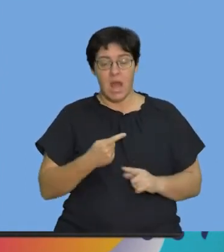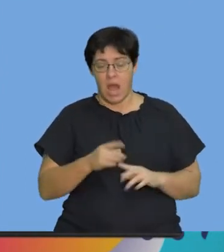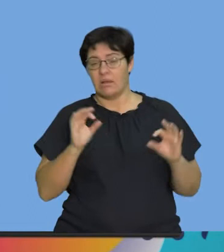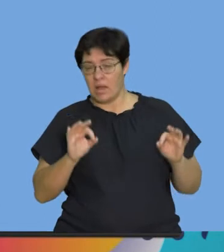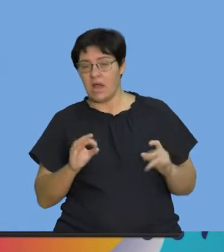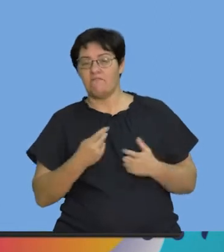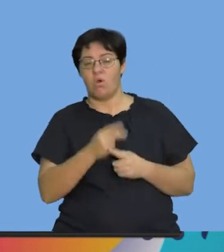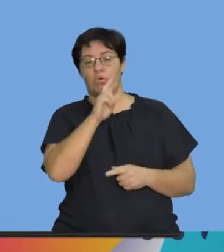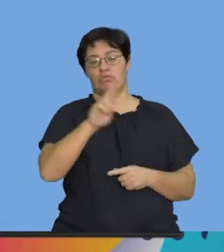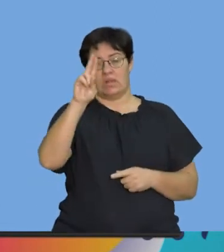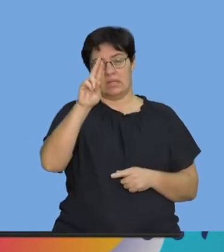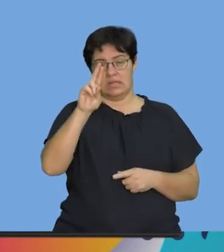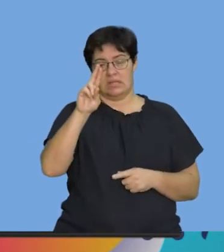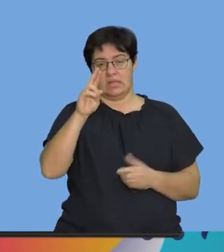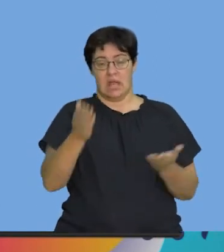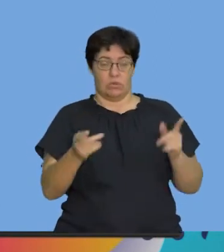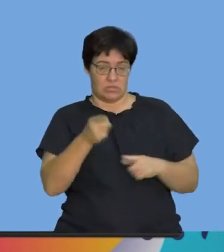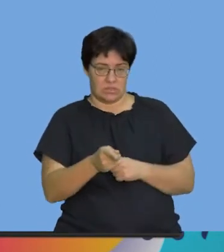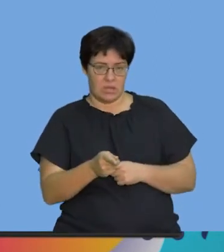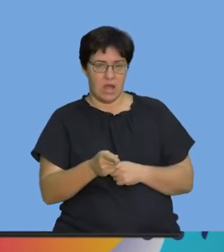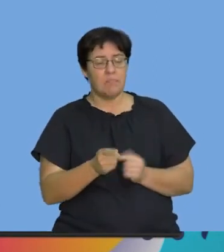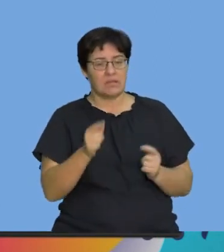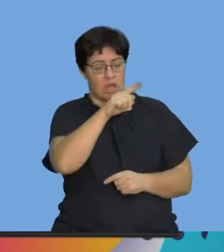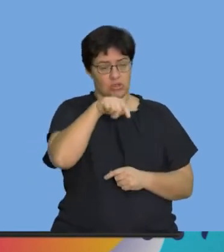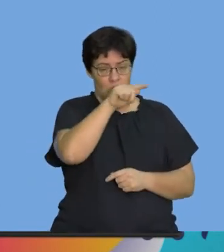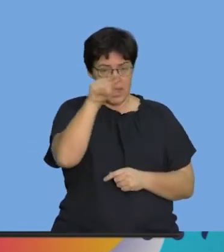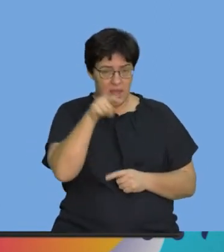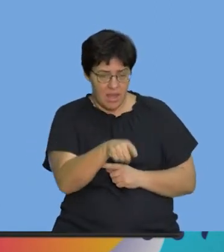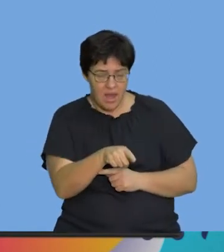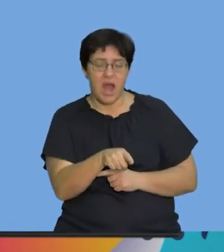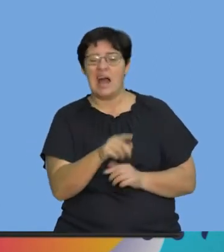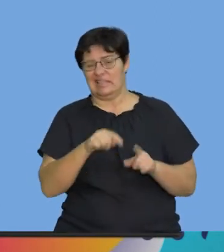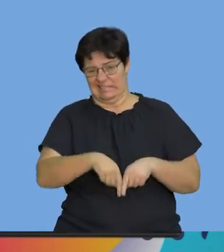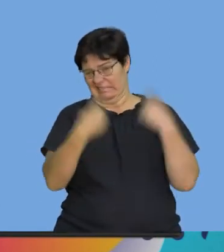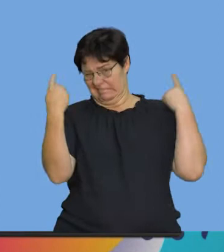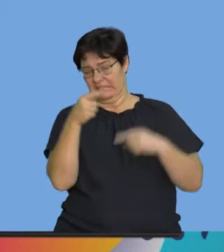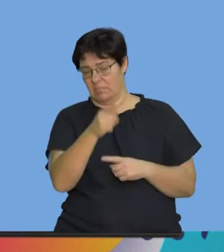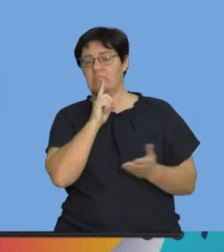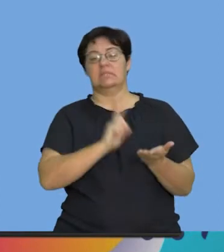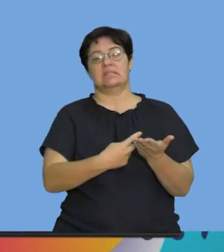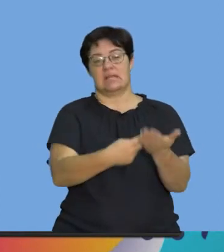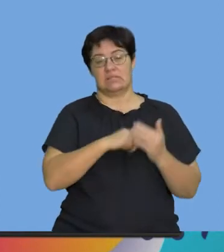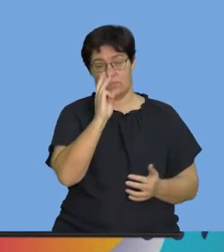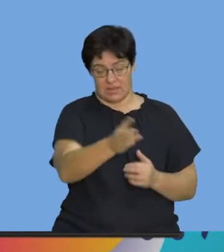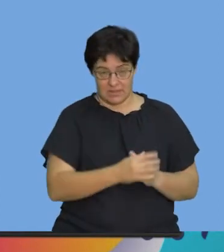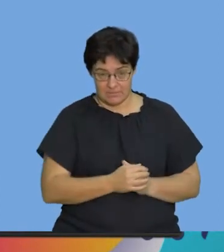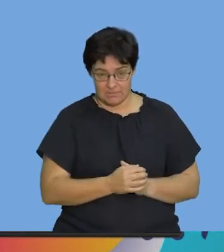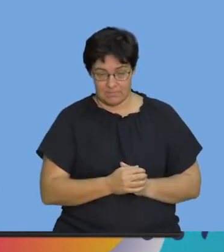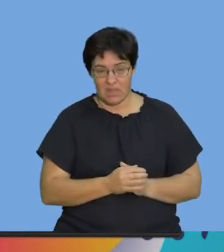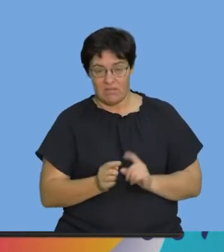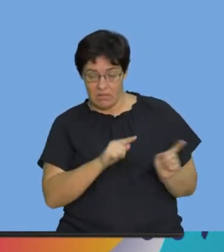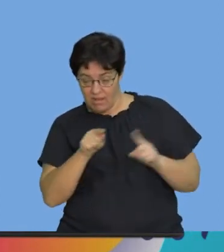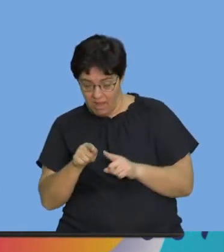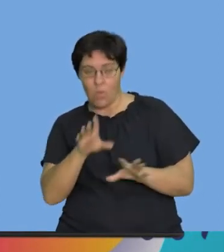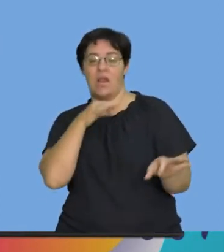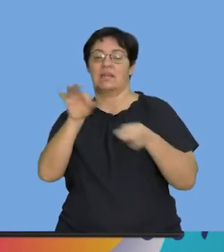quadratic equation. But when it's a square root, then there's a different story there that we need to discuss. But we'll talk about that when we get there.